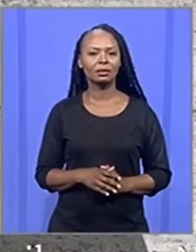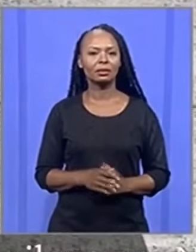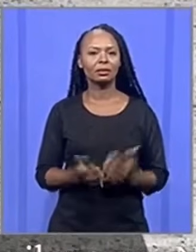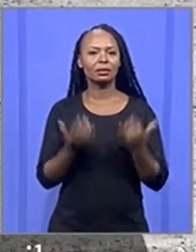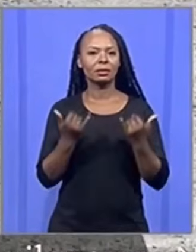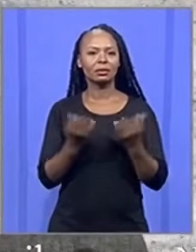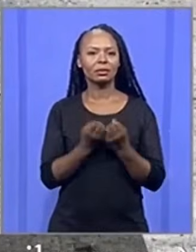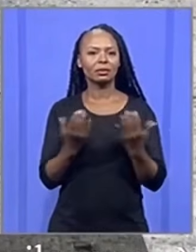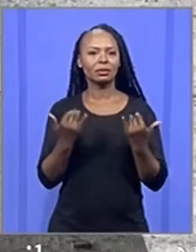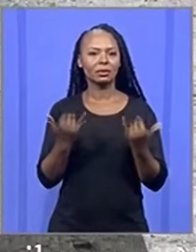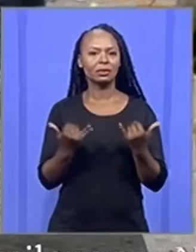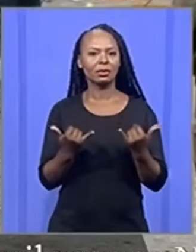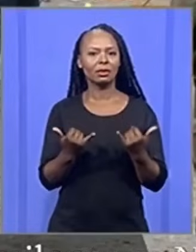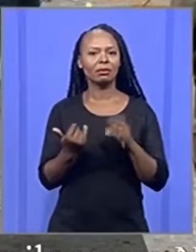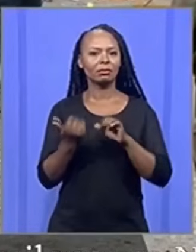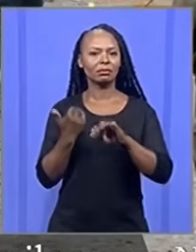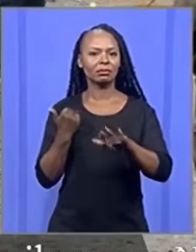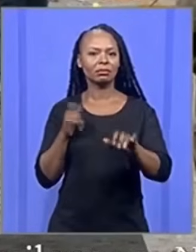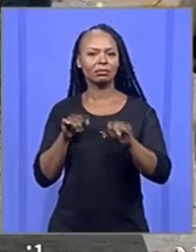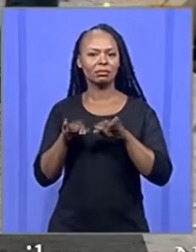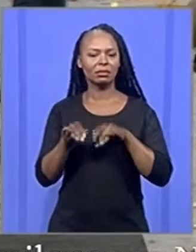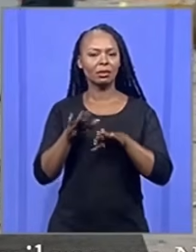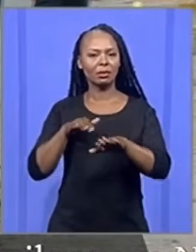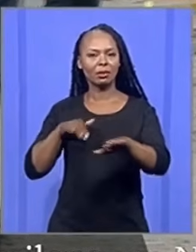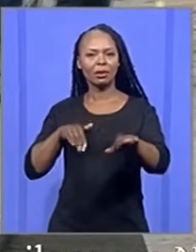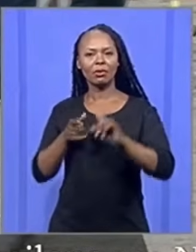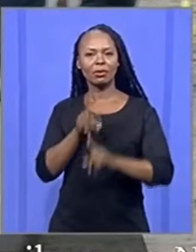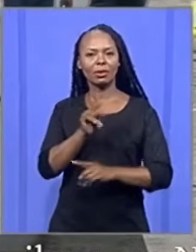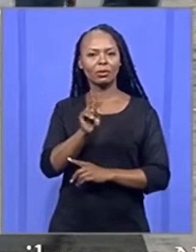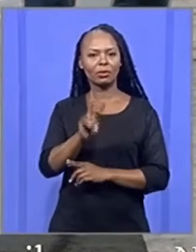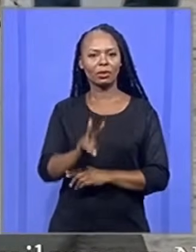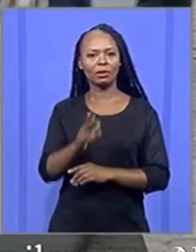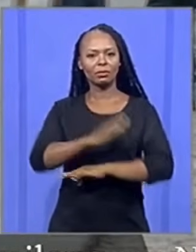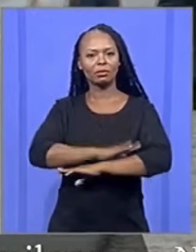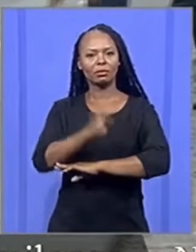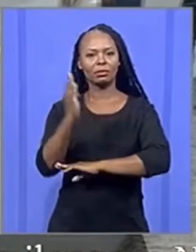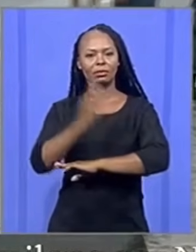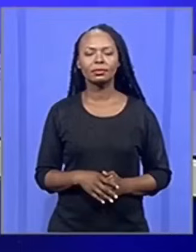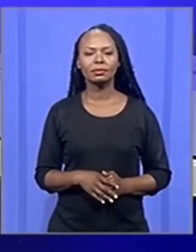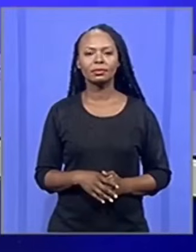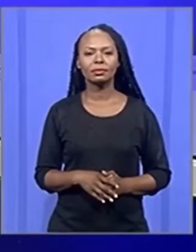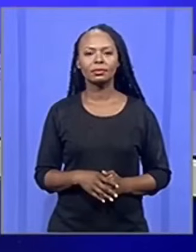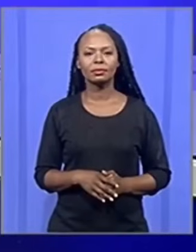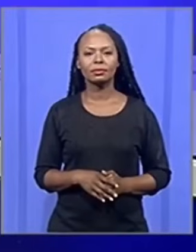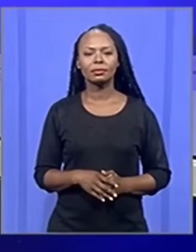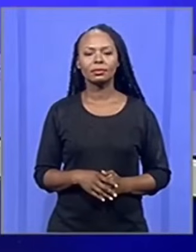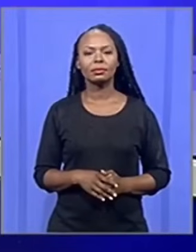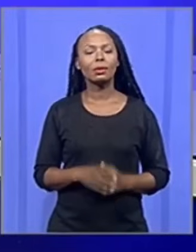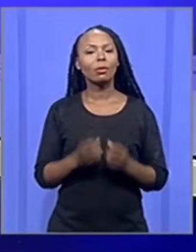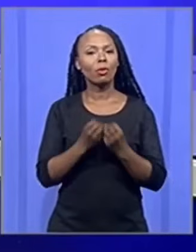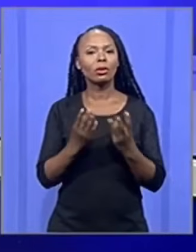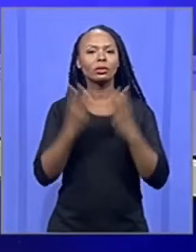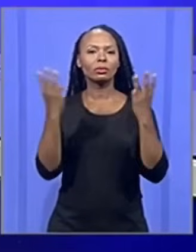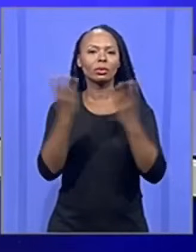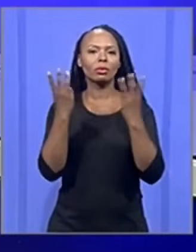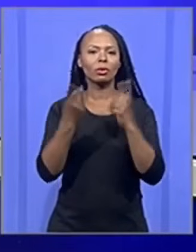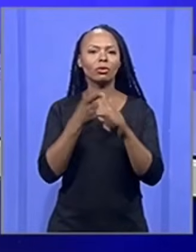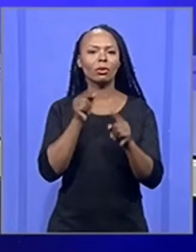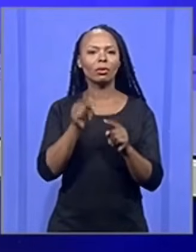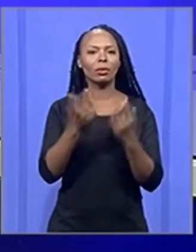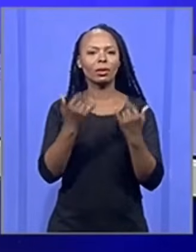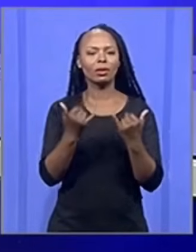Kelo ya pharakano e kwa tlase mo tseleng ya N1 go ya Musina le molelwane wa Beitbridge. Palo ya dintsho tsa merwalela